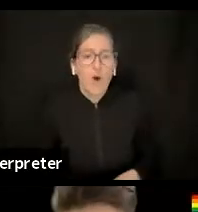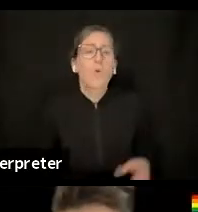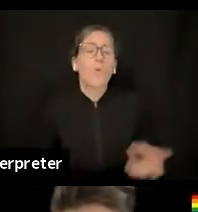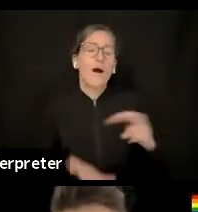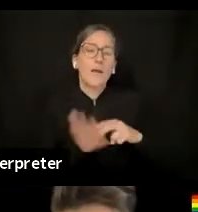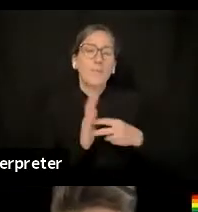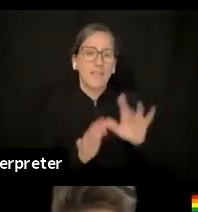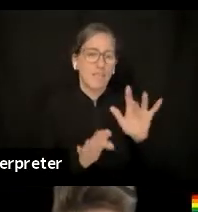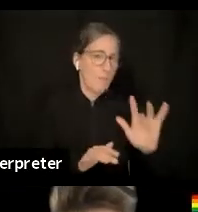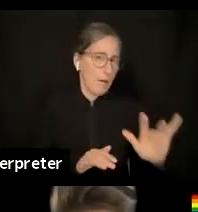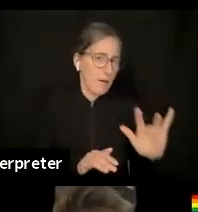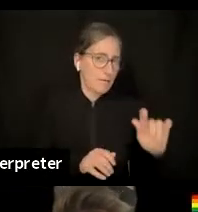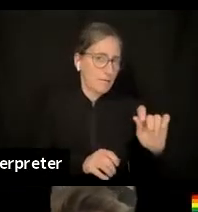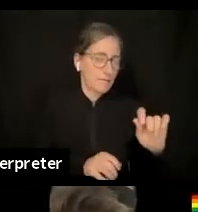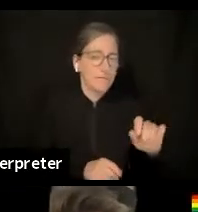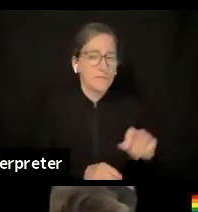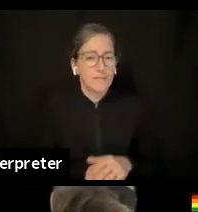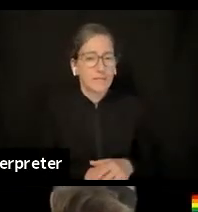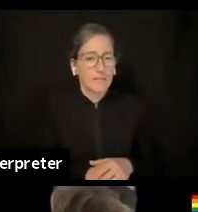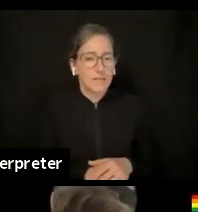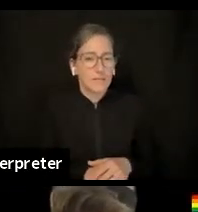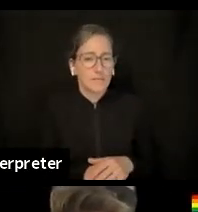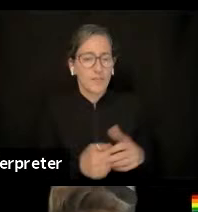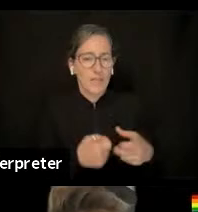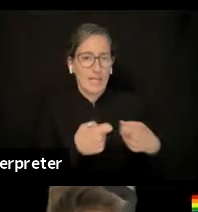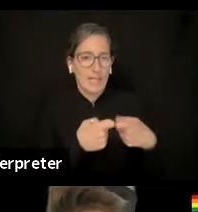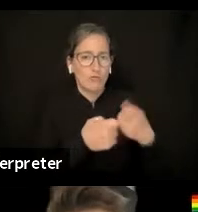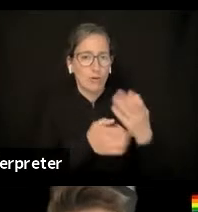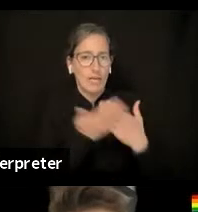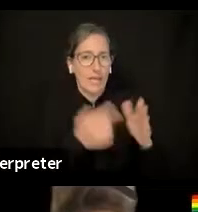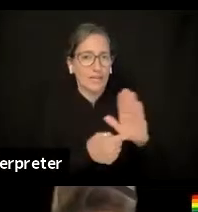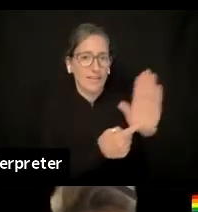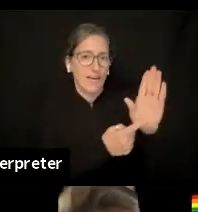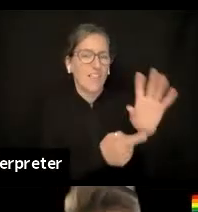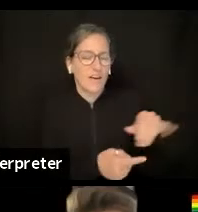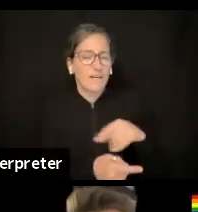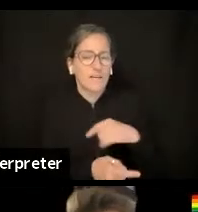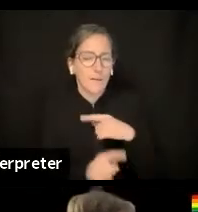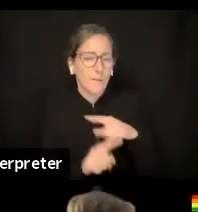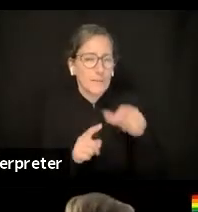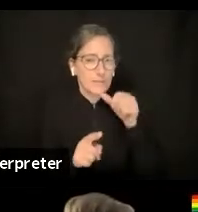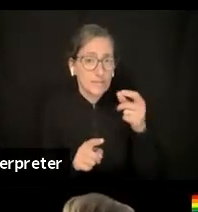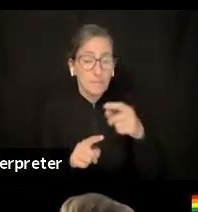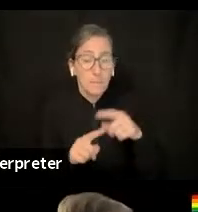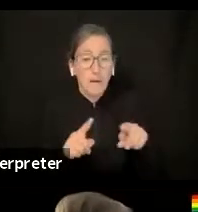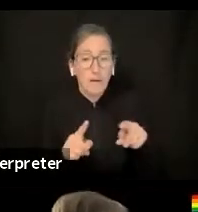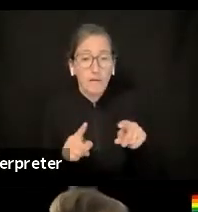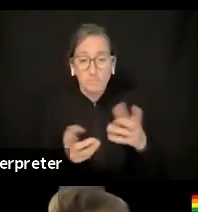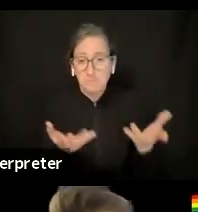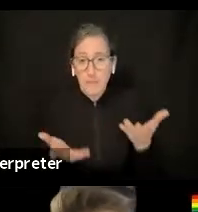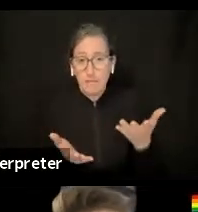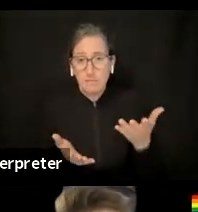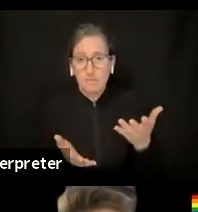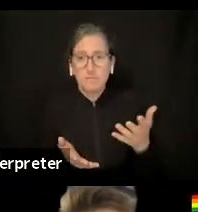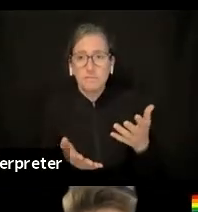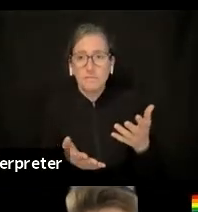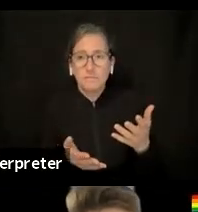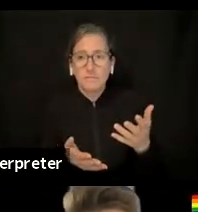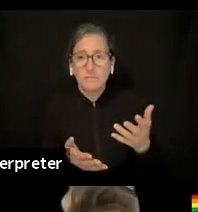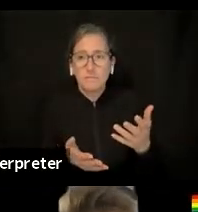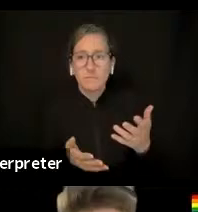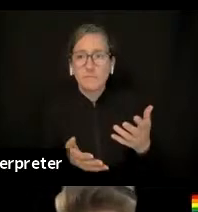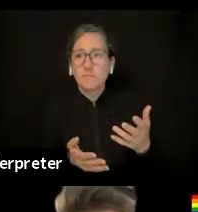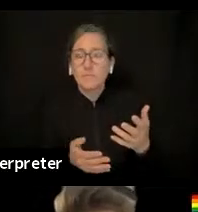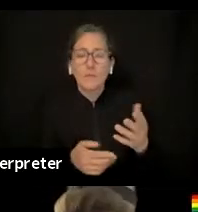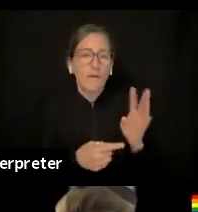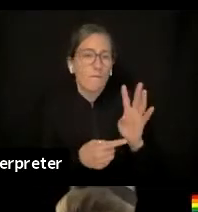my fault. No. What do you think, Shelly? Should we just do like till 5:10? Does that sound good to everybody?